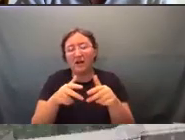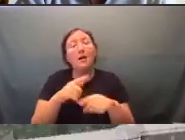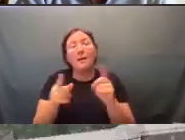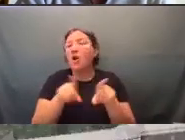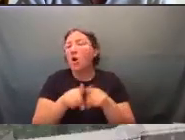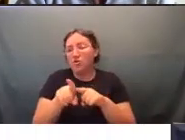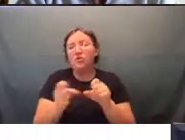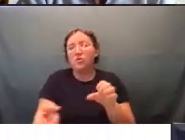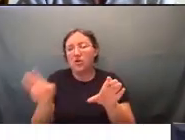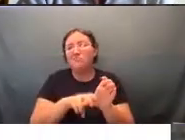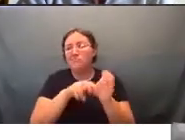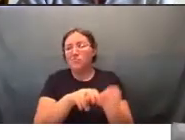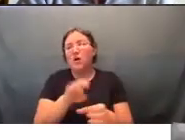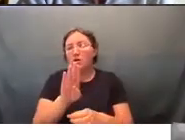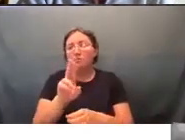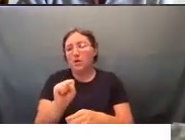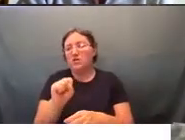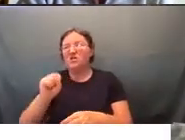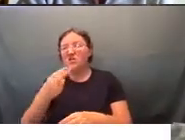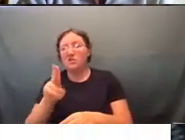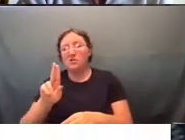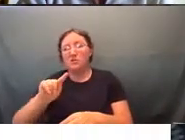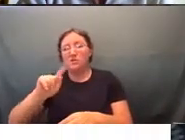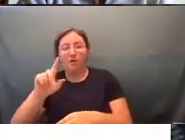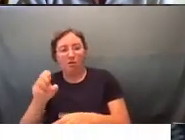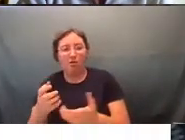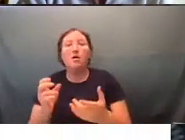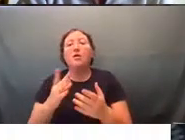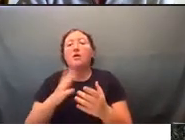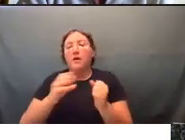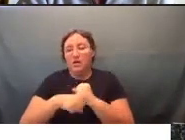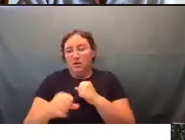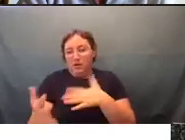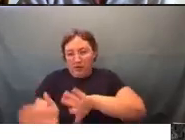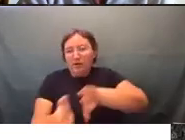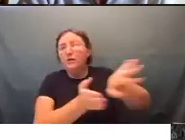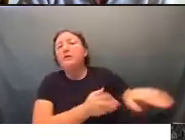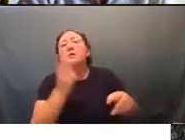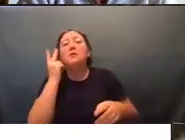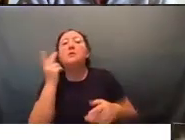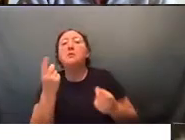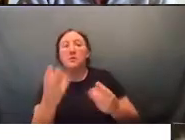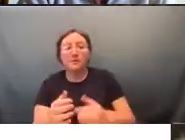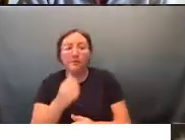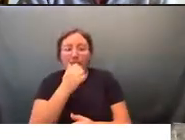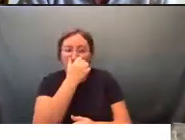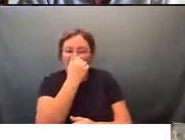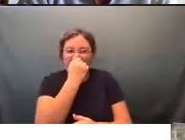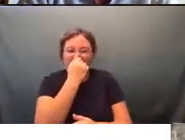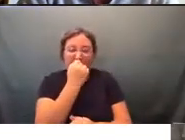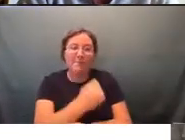are available. Enough about that, Chris. Let's get into it. Let's take a peek at where we're going and where we've been already too.